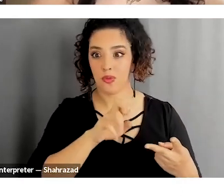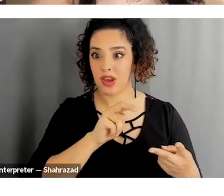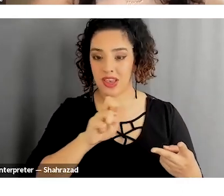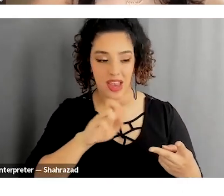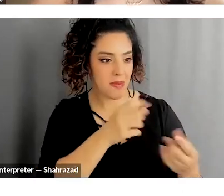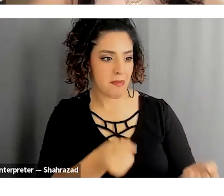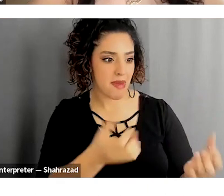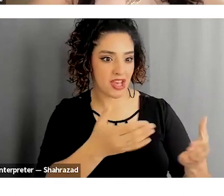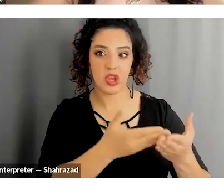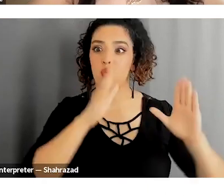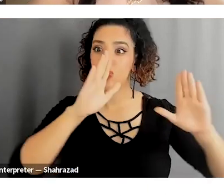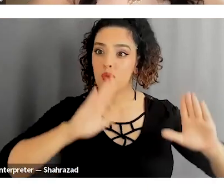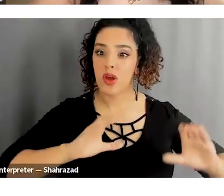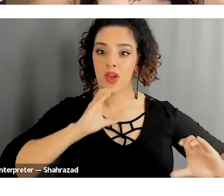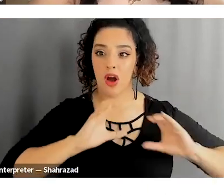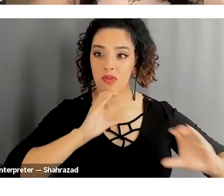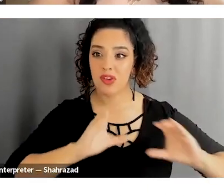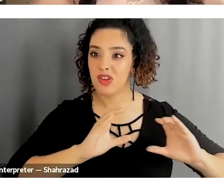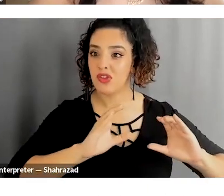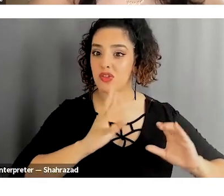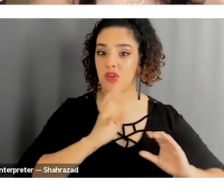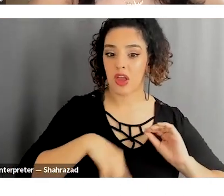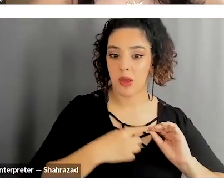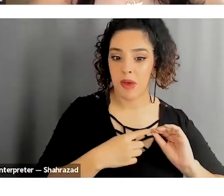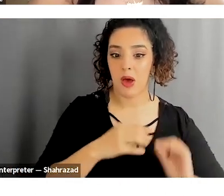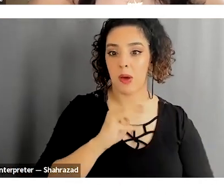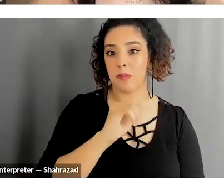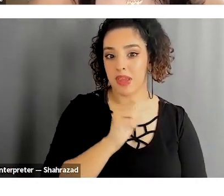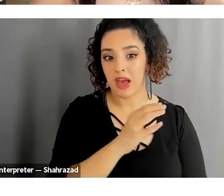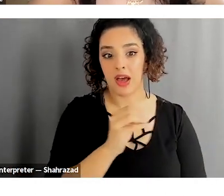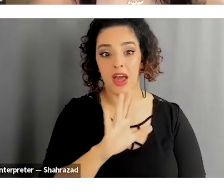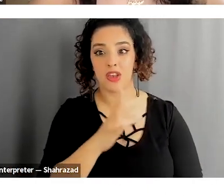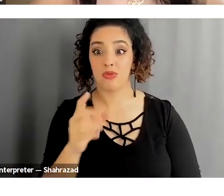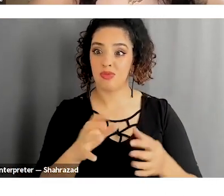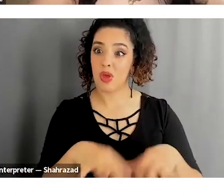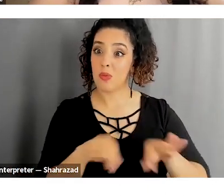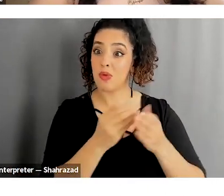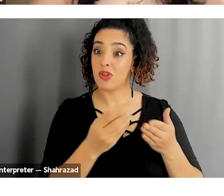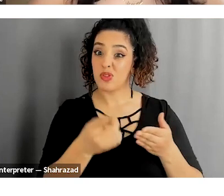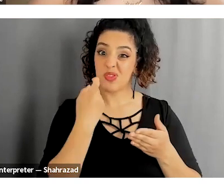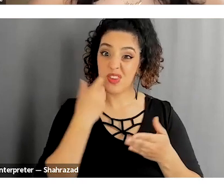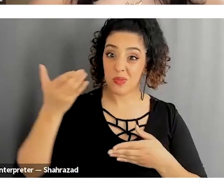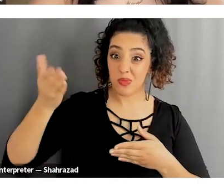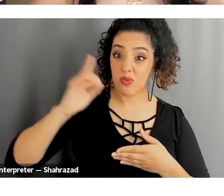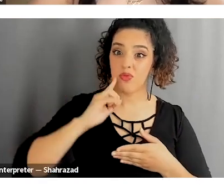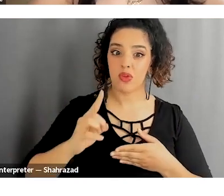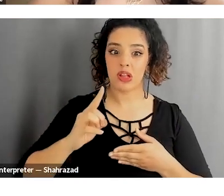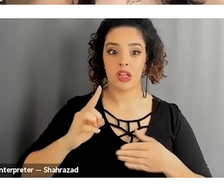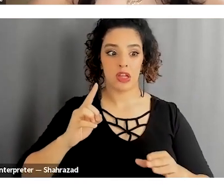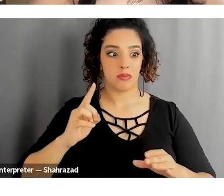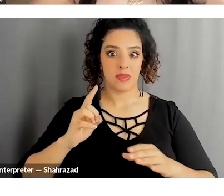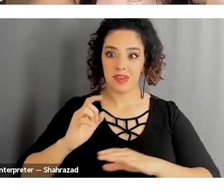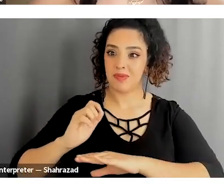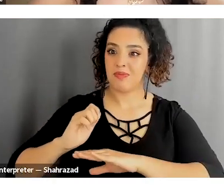about Mia, talking about, the importance of what you're just presenting as creative new